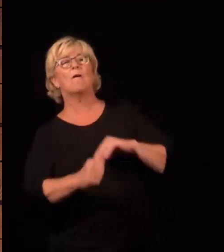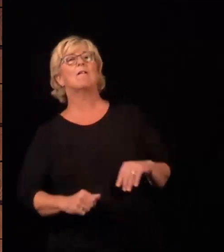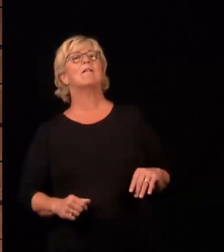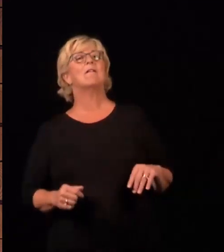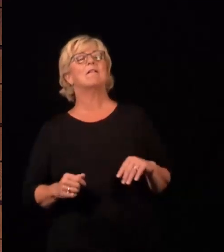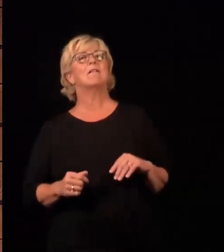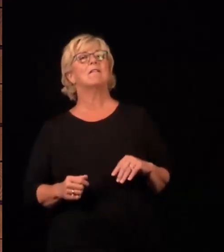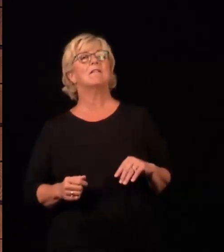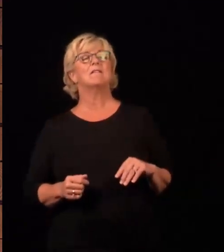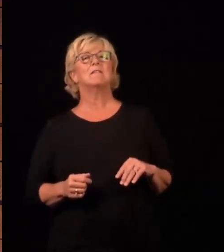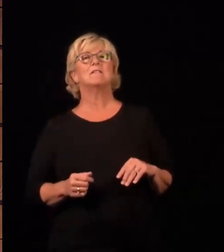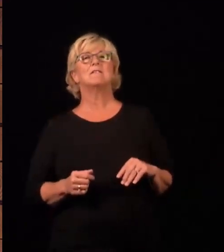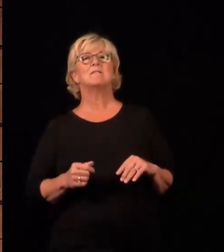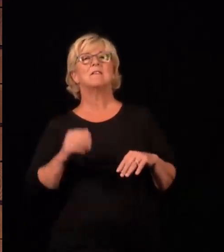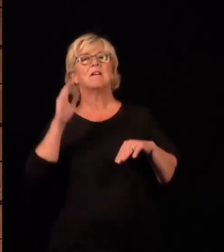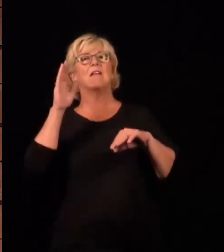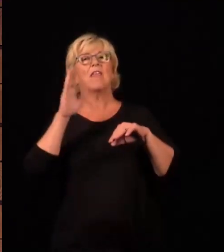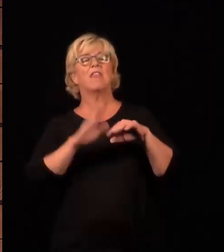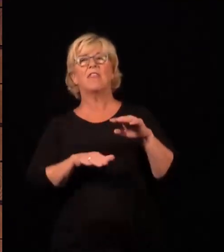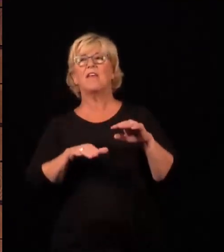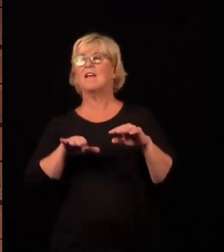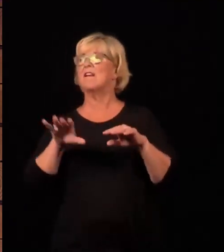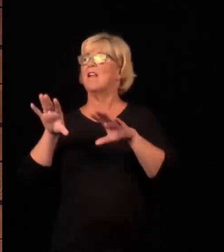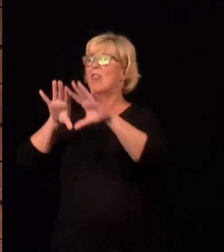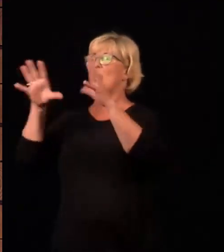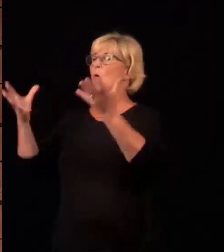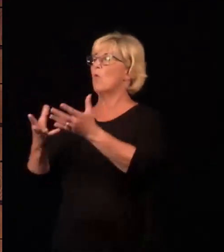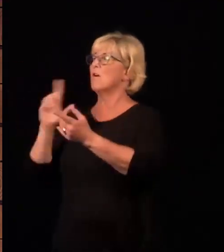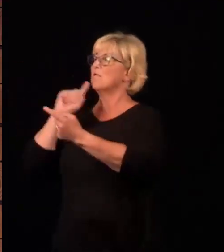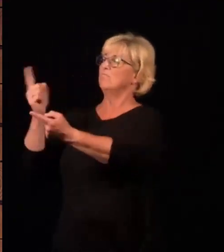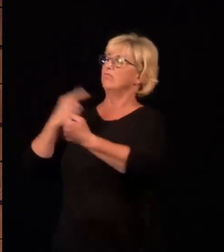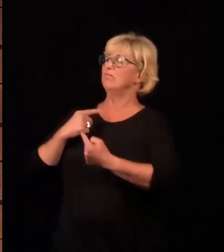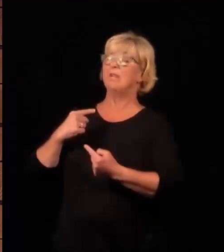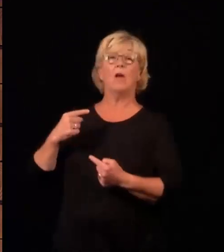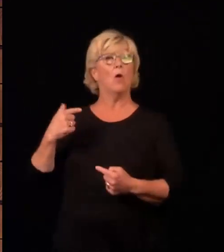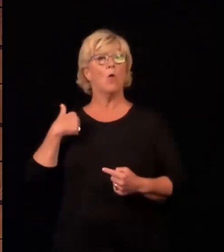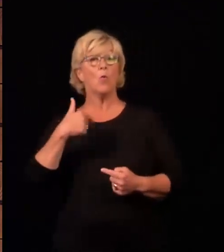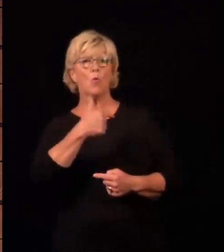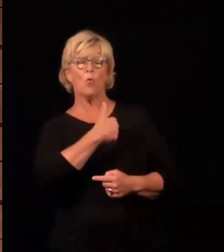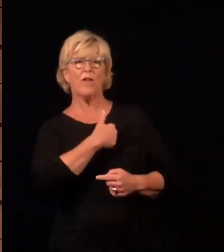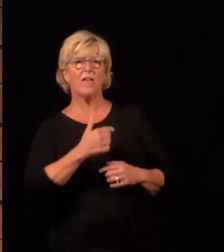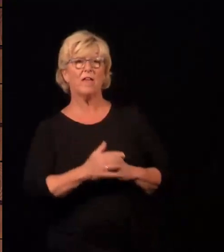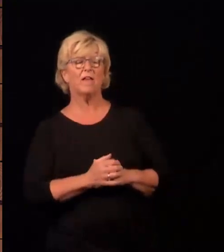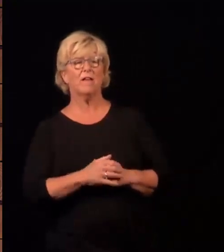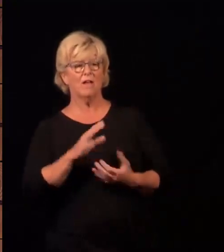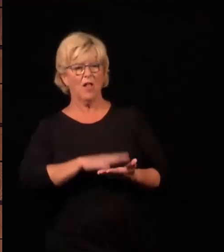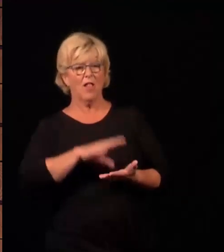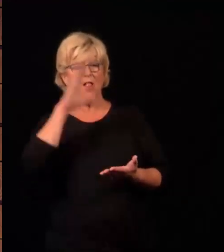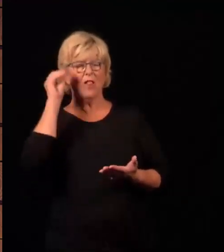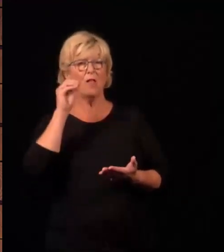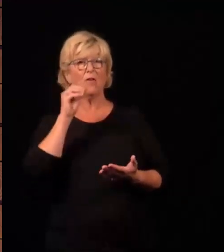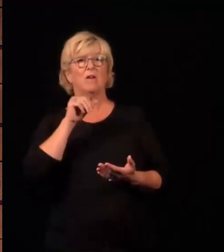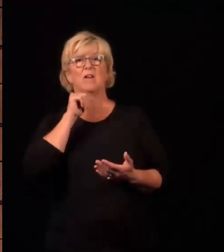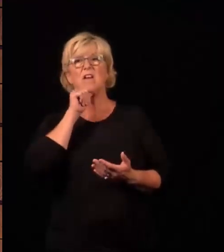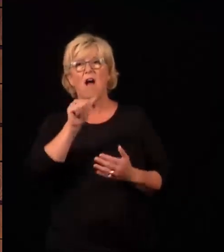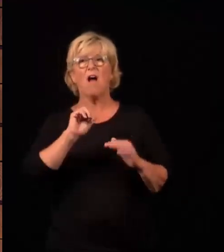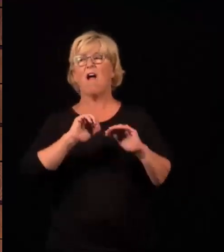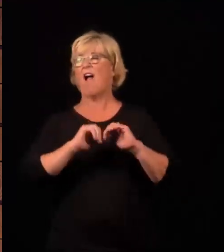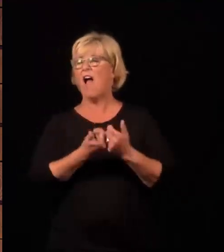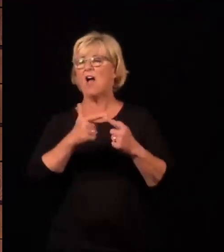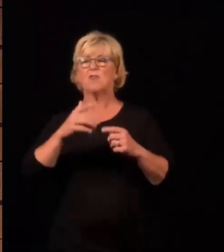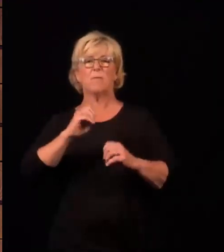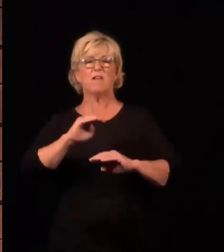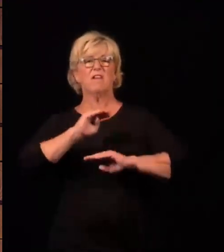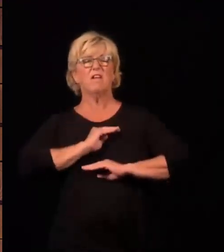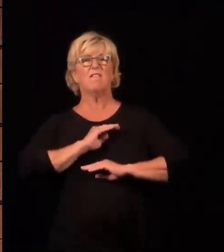voice, if you will, than the voice of the world. You see, we have learned discontent. We